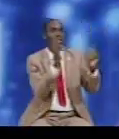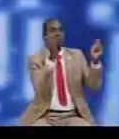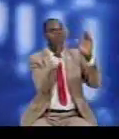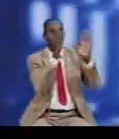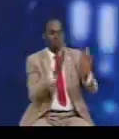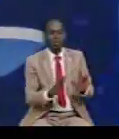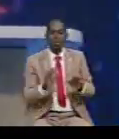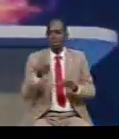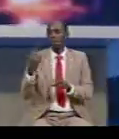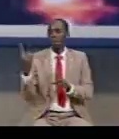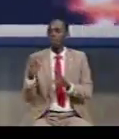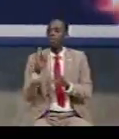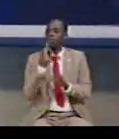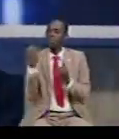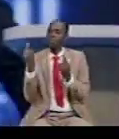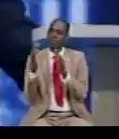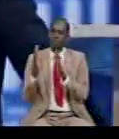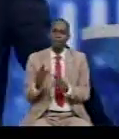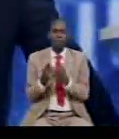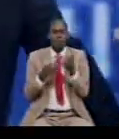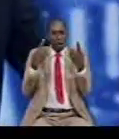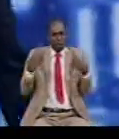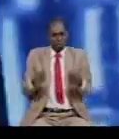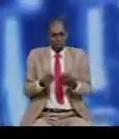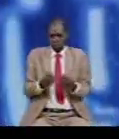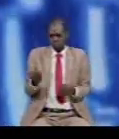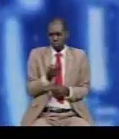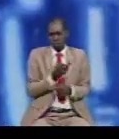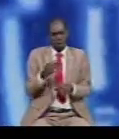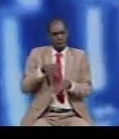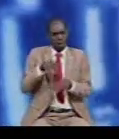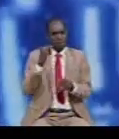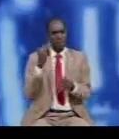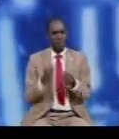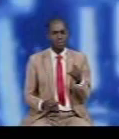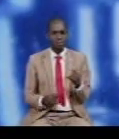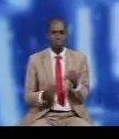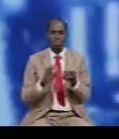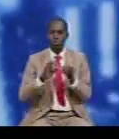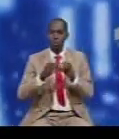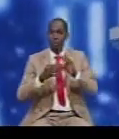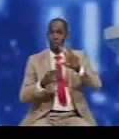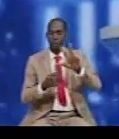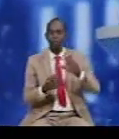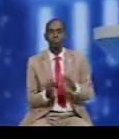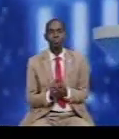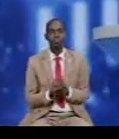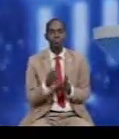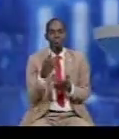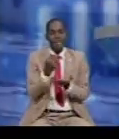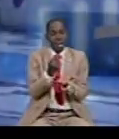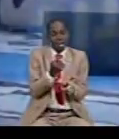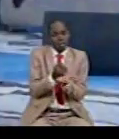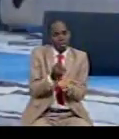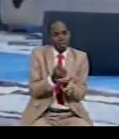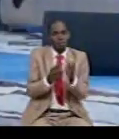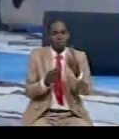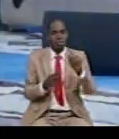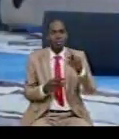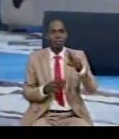transgressor. What happens to them at the end? Number three, the treasure for